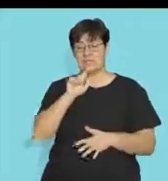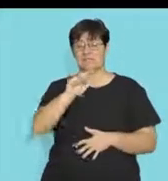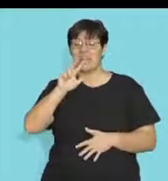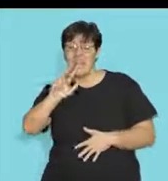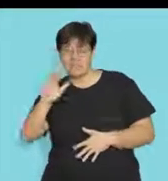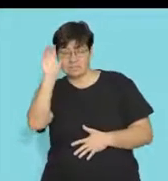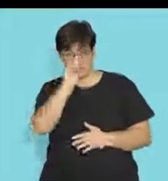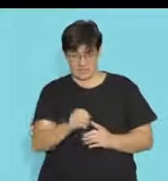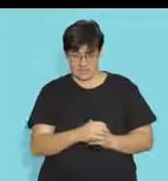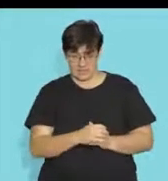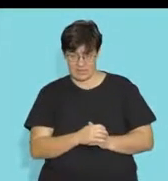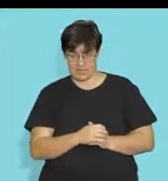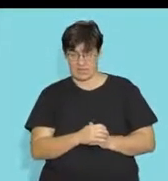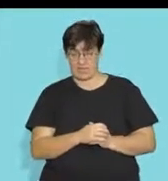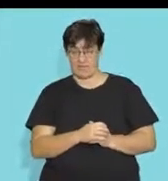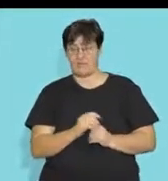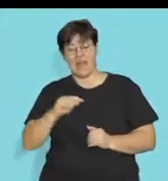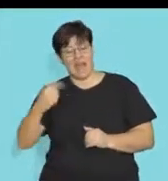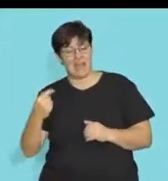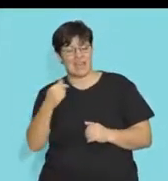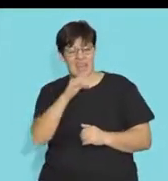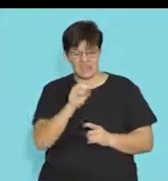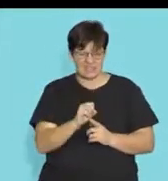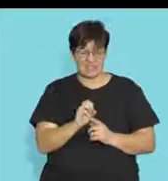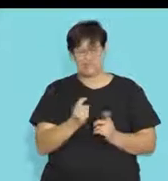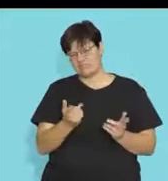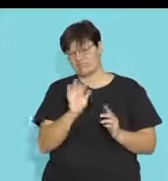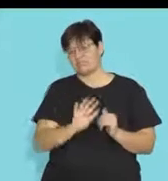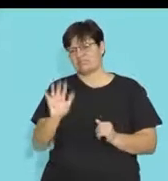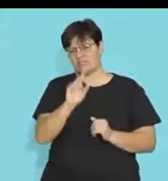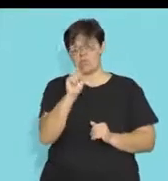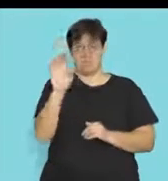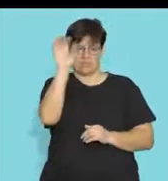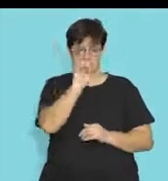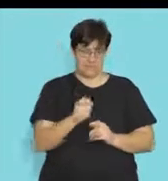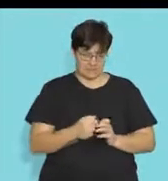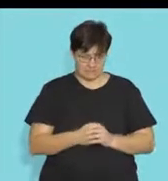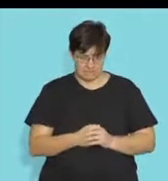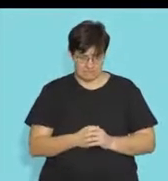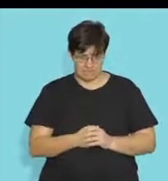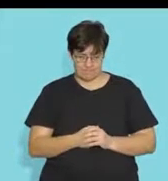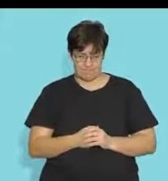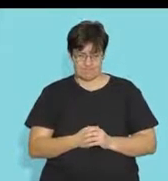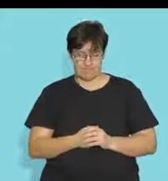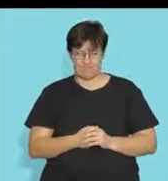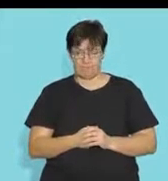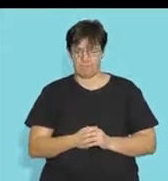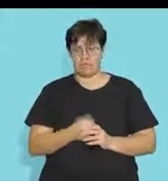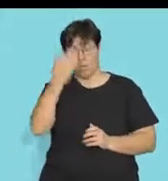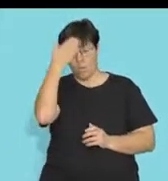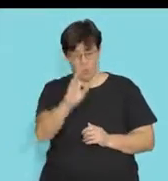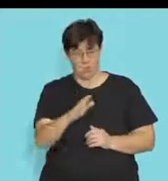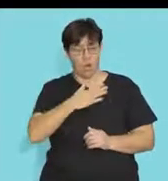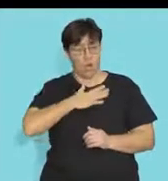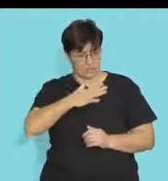significantly large percent of 78%, with the other gases making up approximately 1% of that.